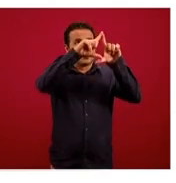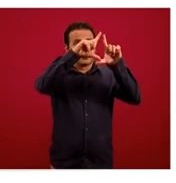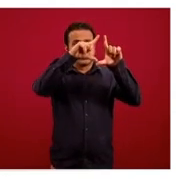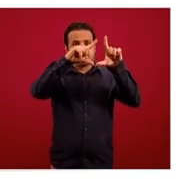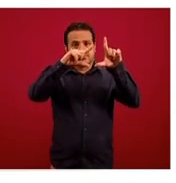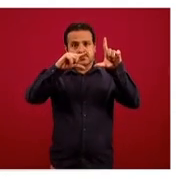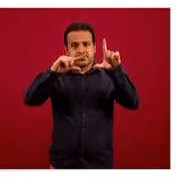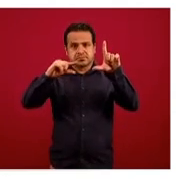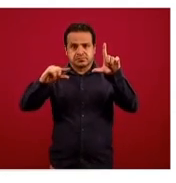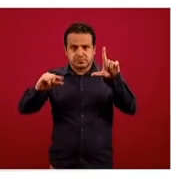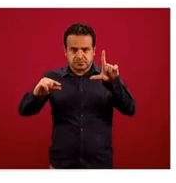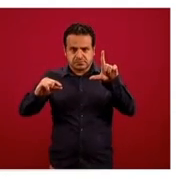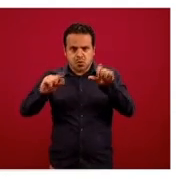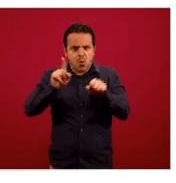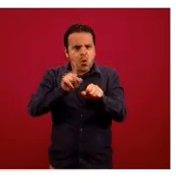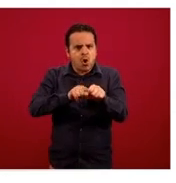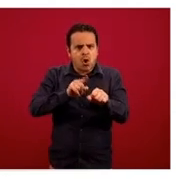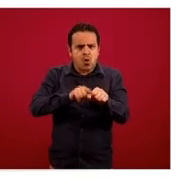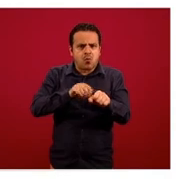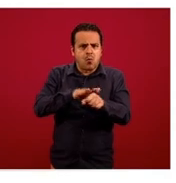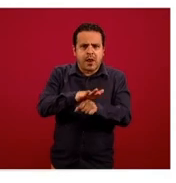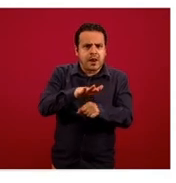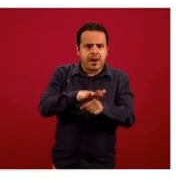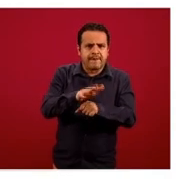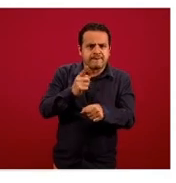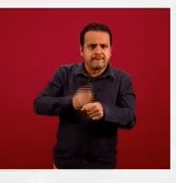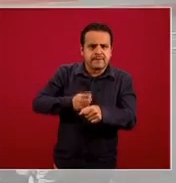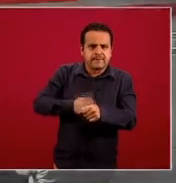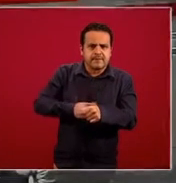what is their distribution per state nationally.